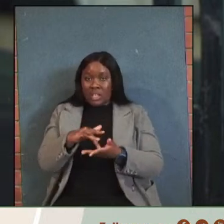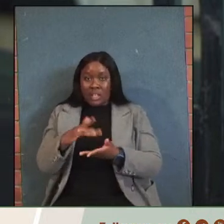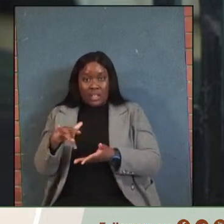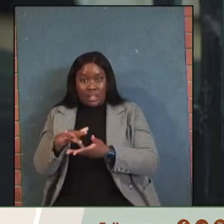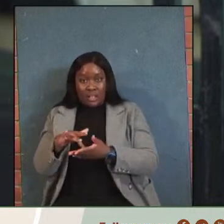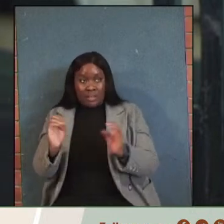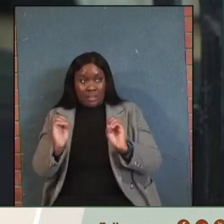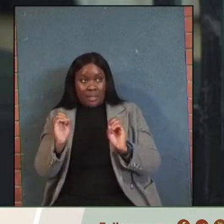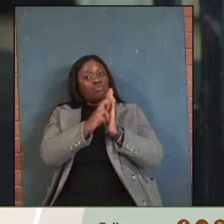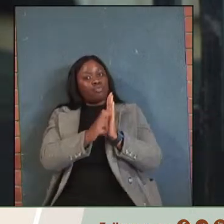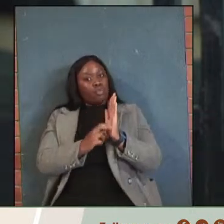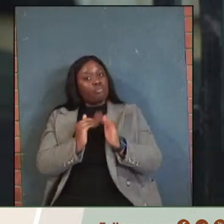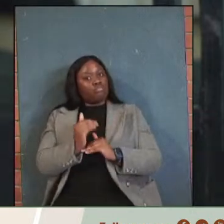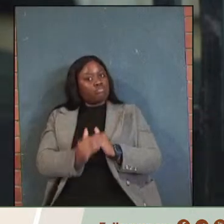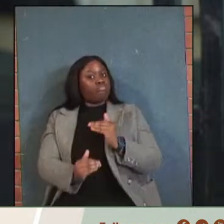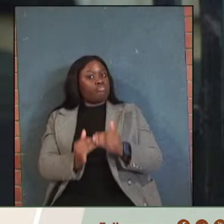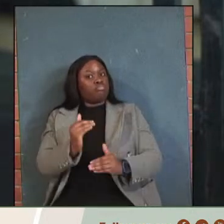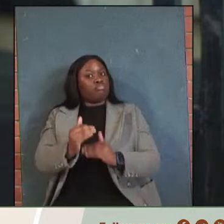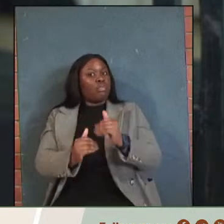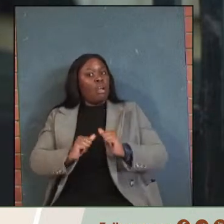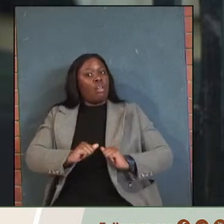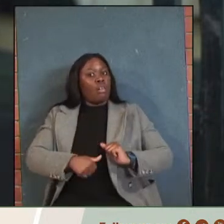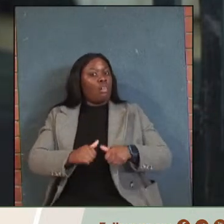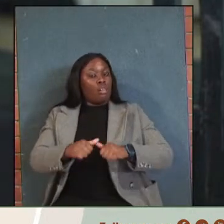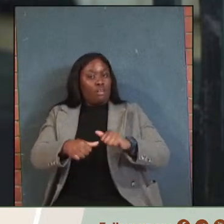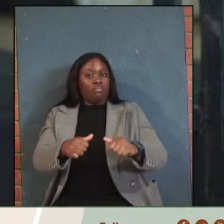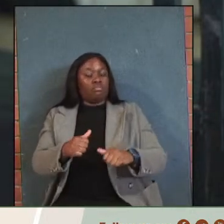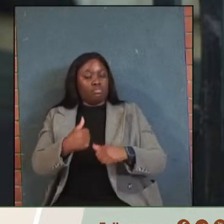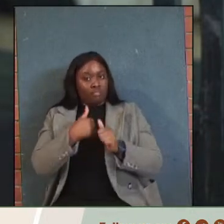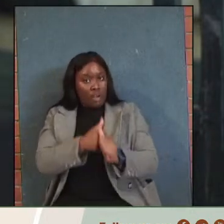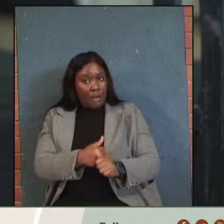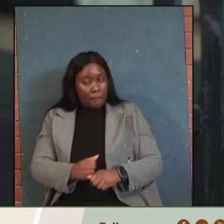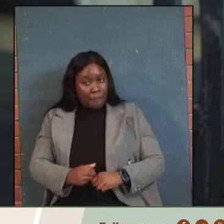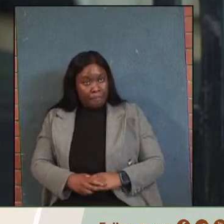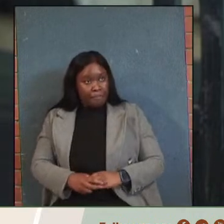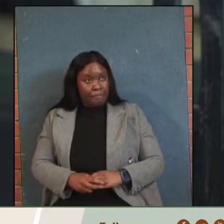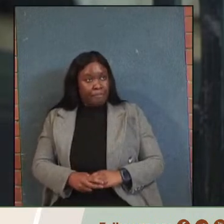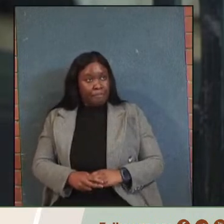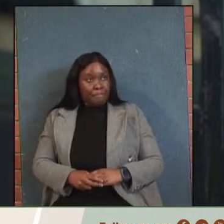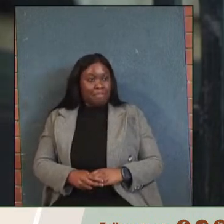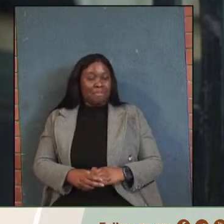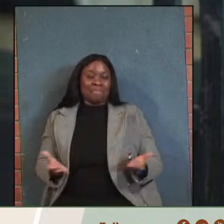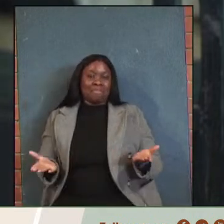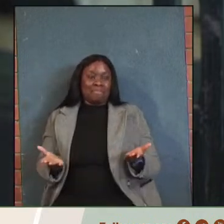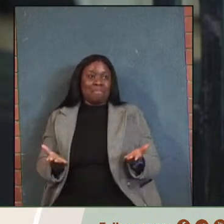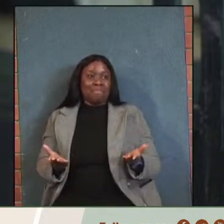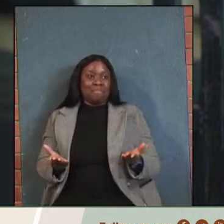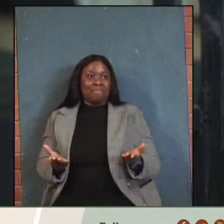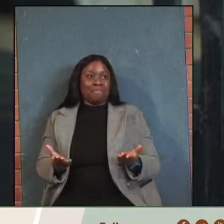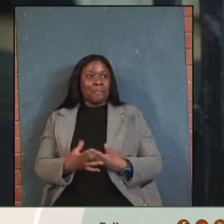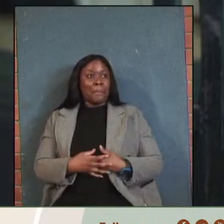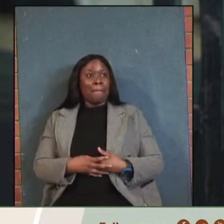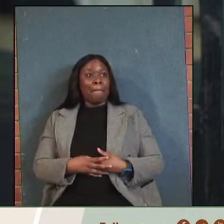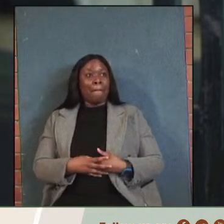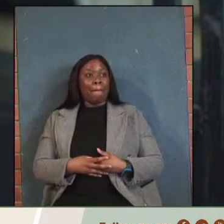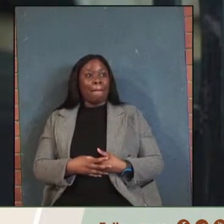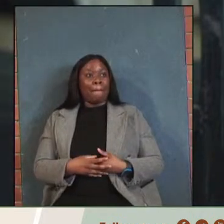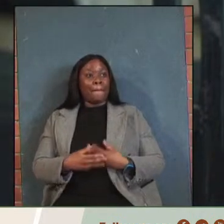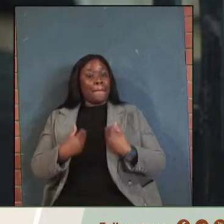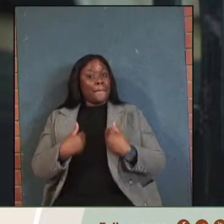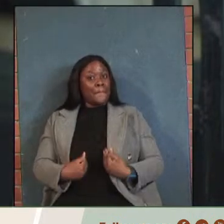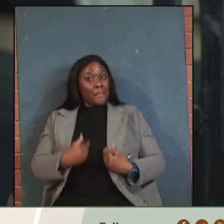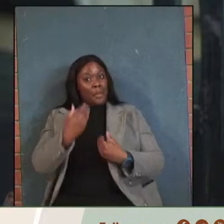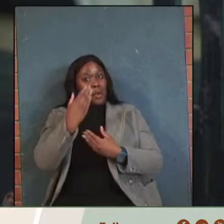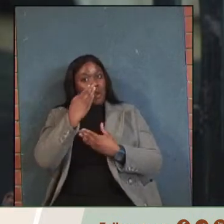the absence of oversight's main objective. And with that being said, I, Honorable